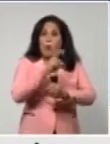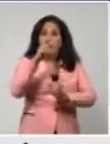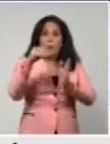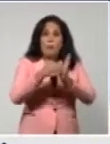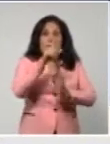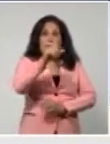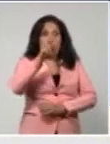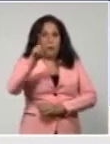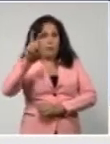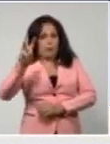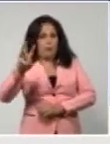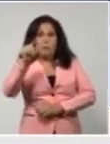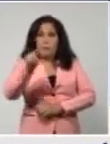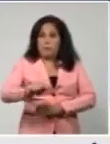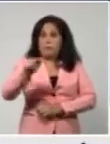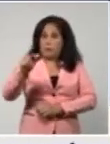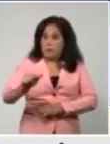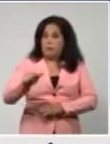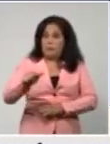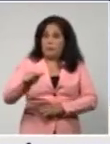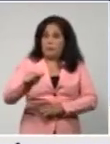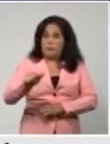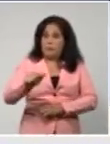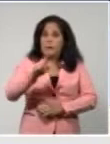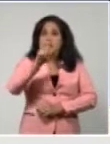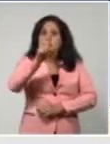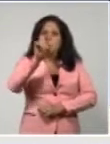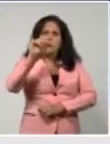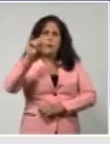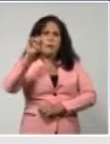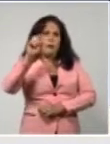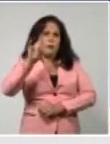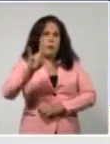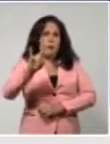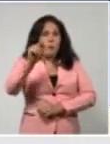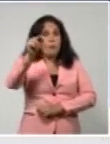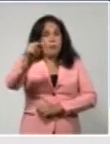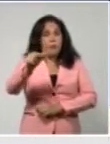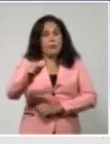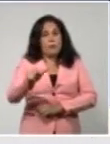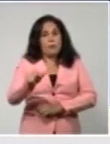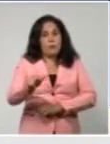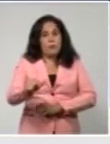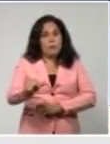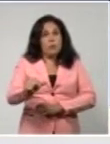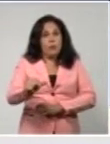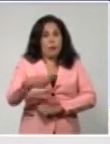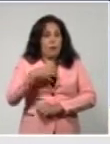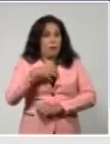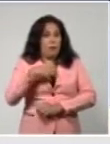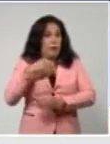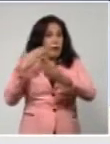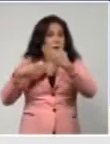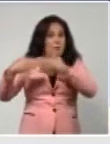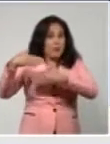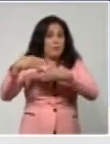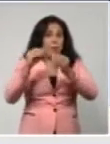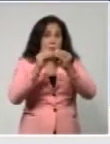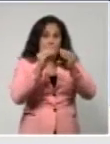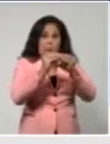88.3% of all positive cases. This has been our main risk group. We're talking about